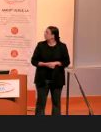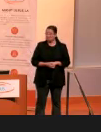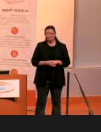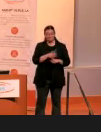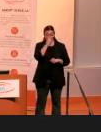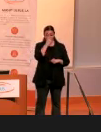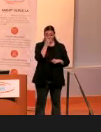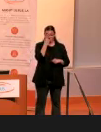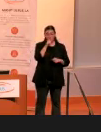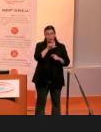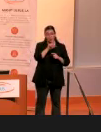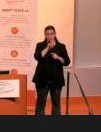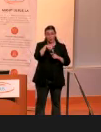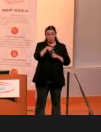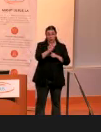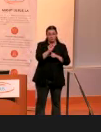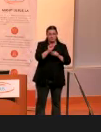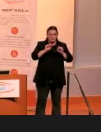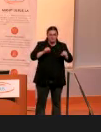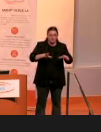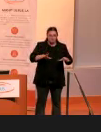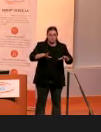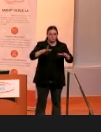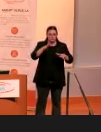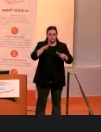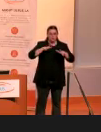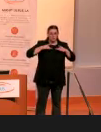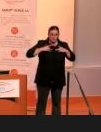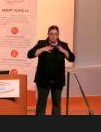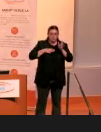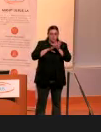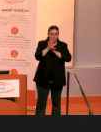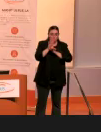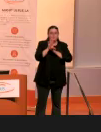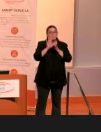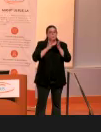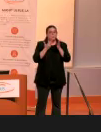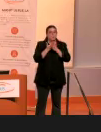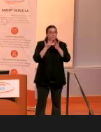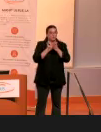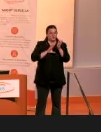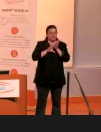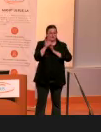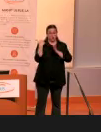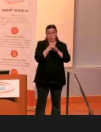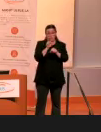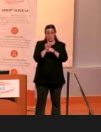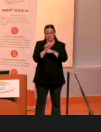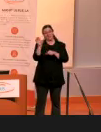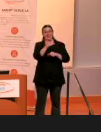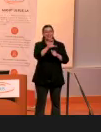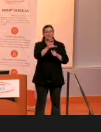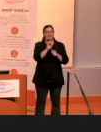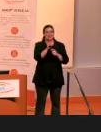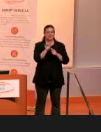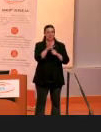lupus susceptibility. And what I'm going to talk about now is a new development that we're working on at Cedars-Sinai